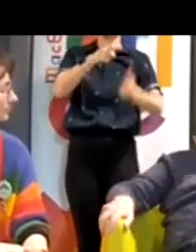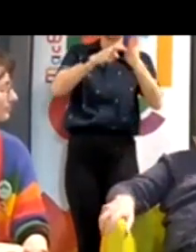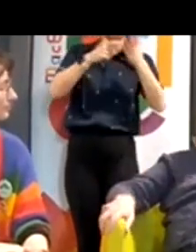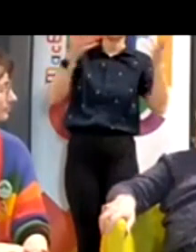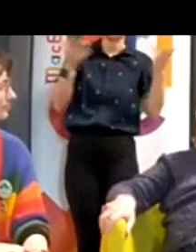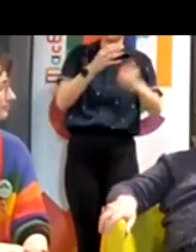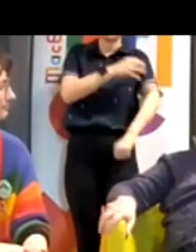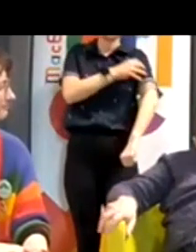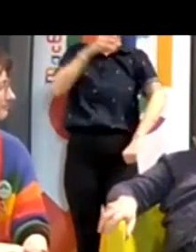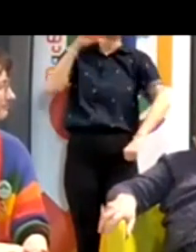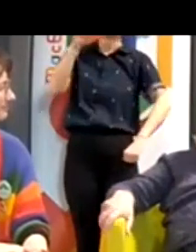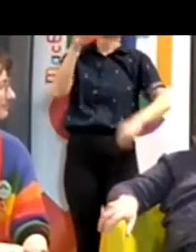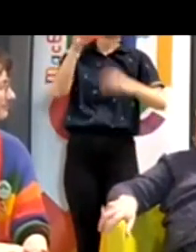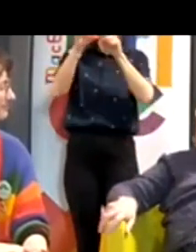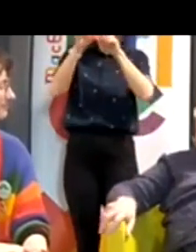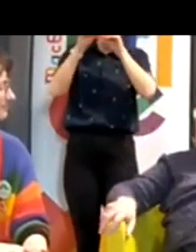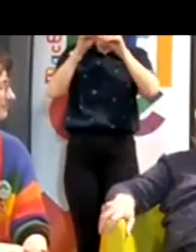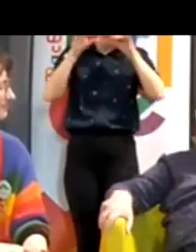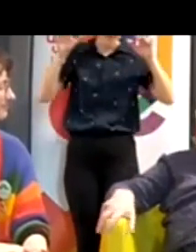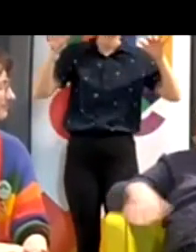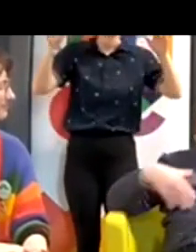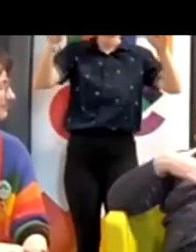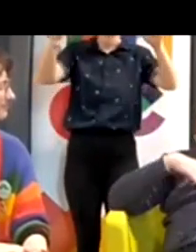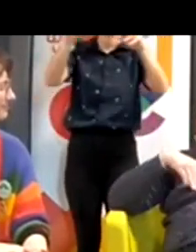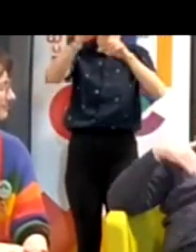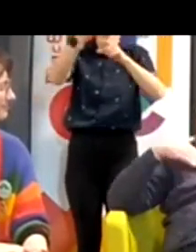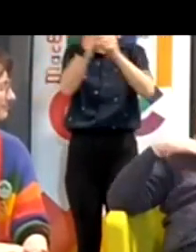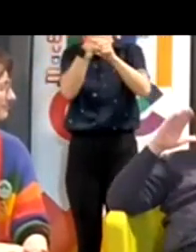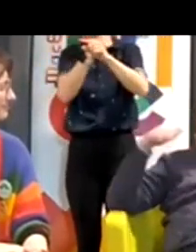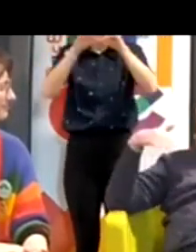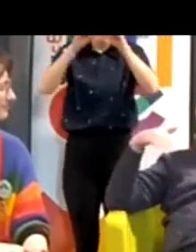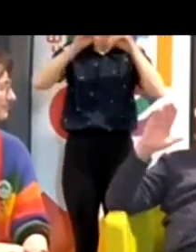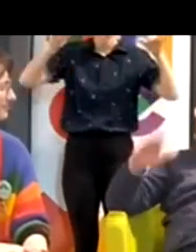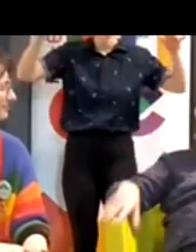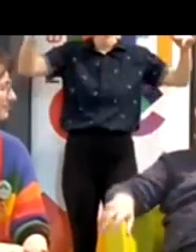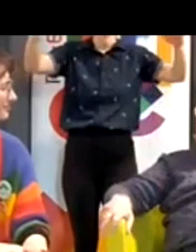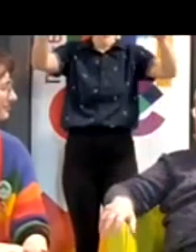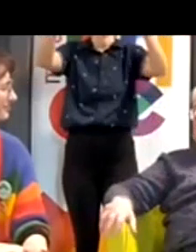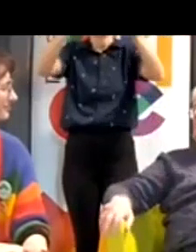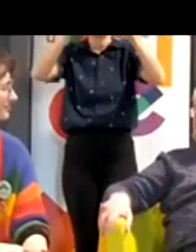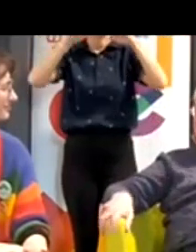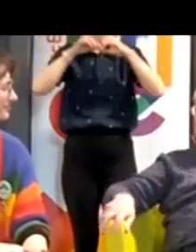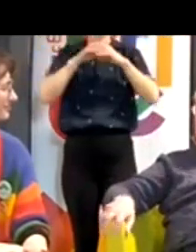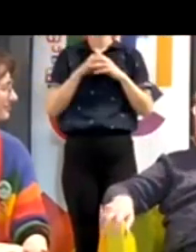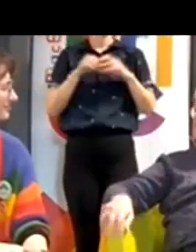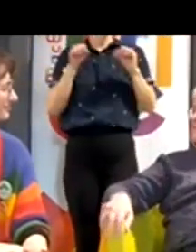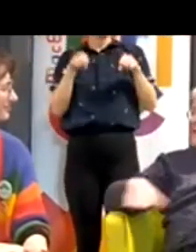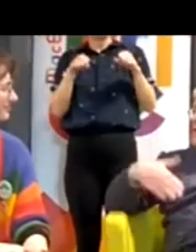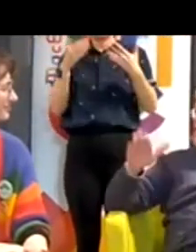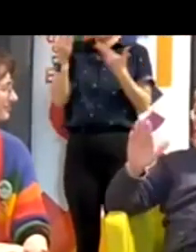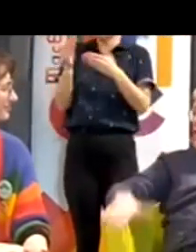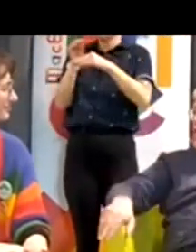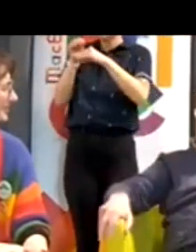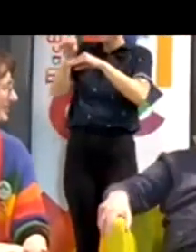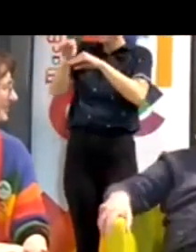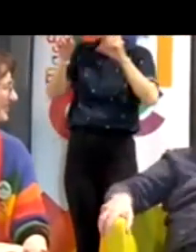to unleash it, however you see appropriately. And we can give some advice,